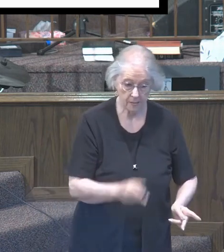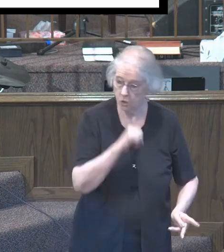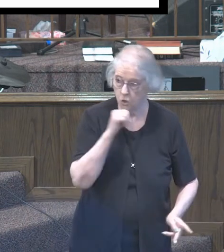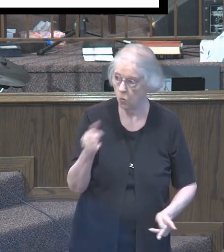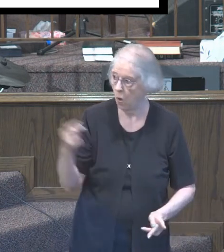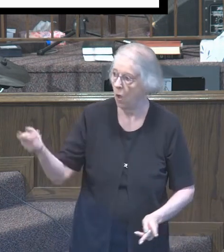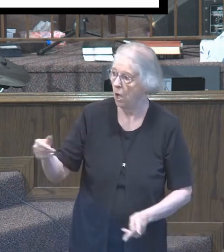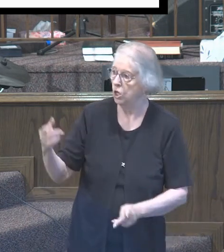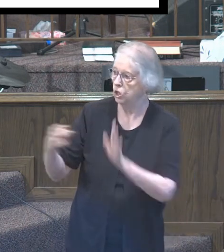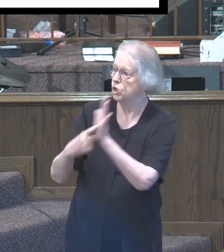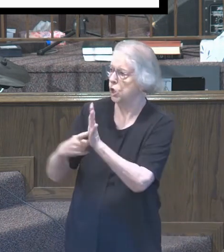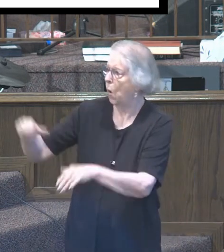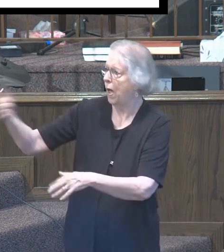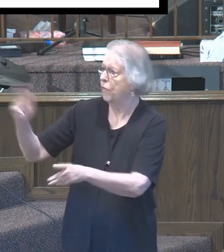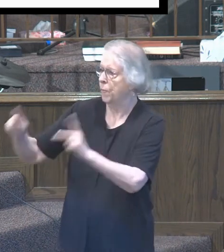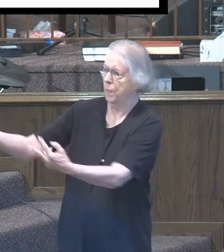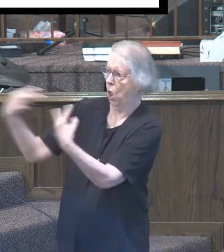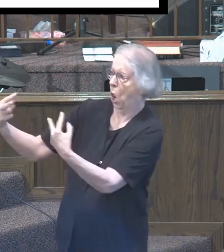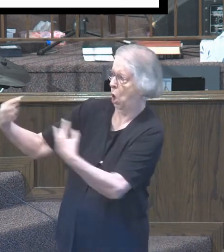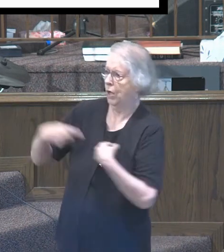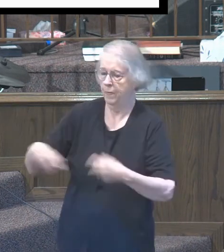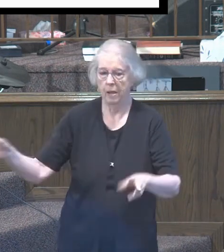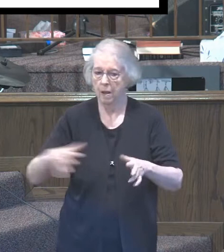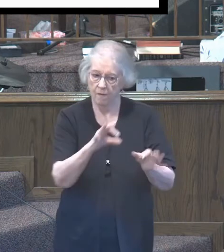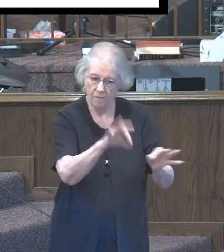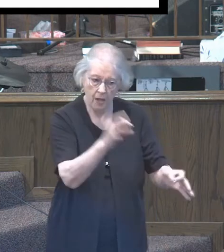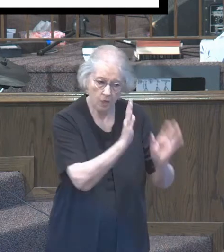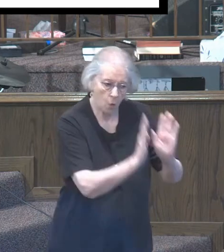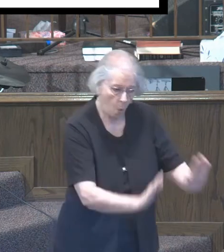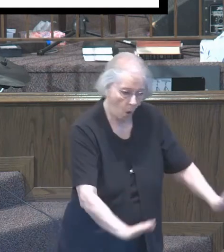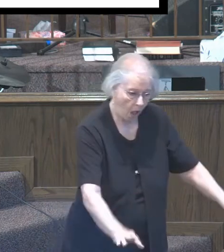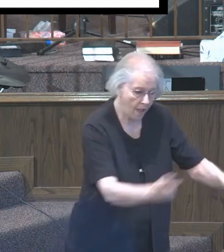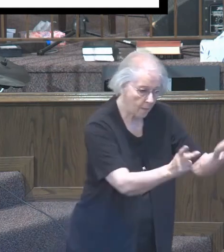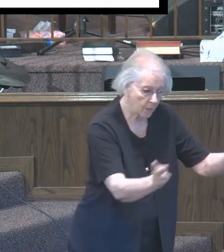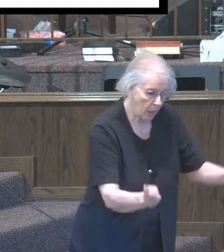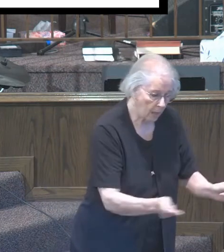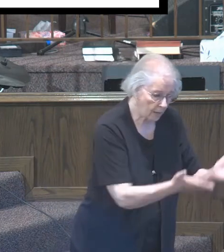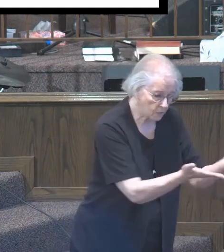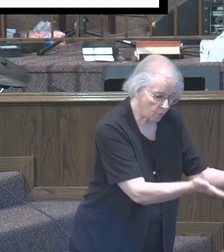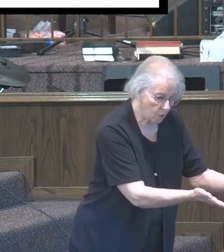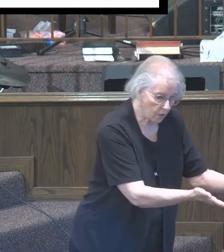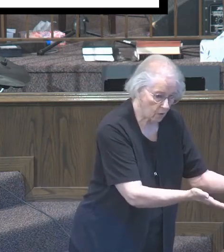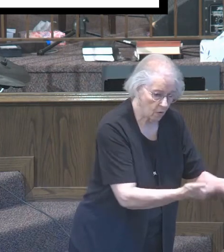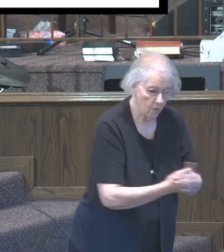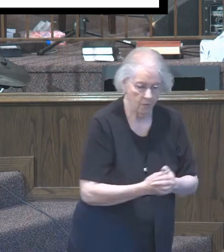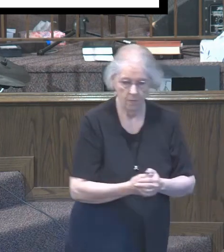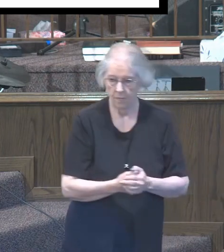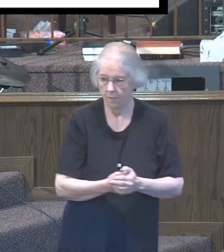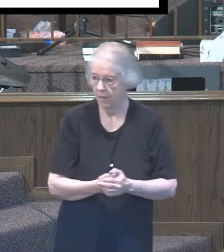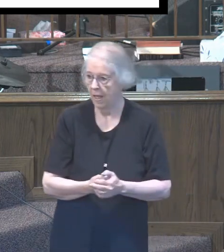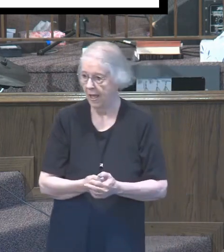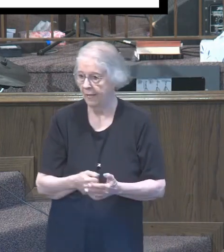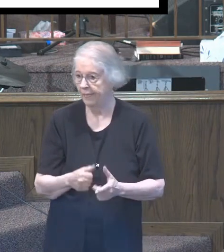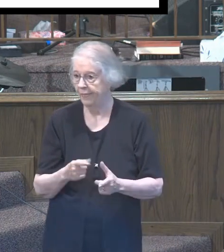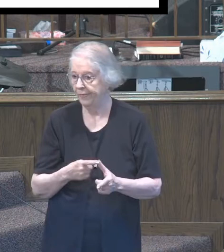God. Just be there as simply and honestly as you can manage. The focus will shift from you